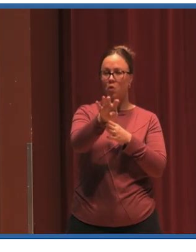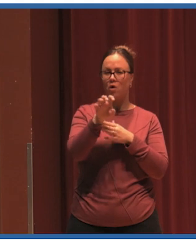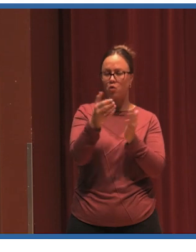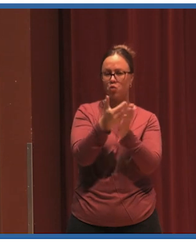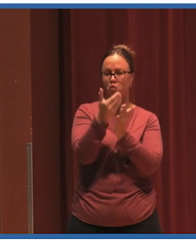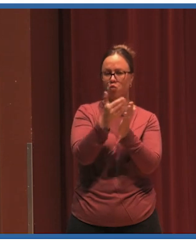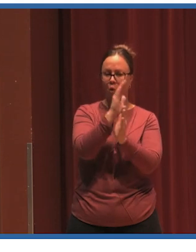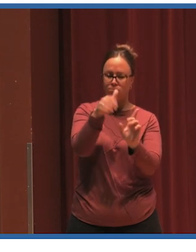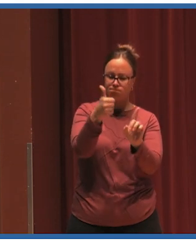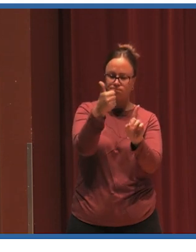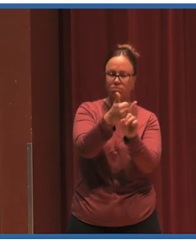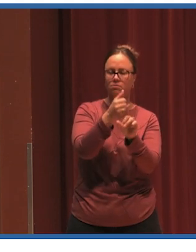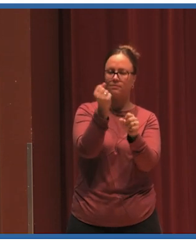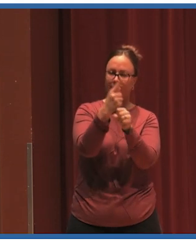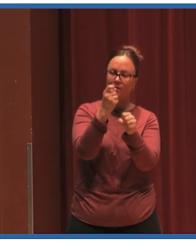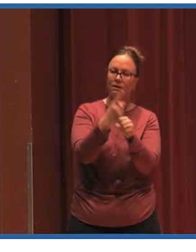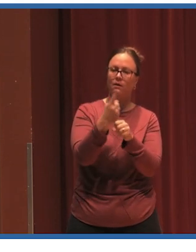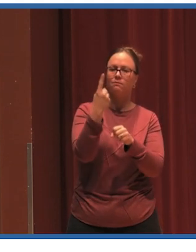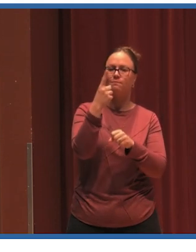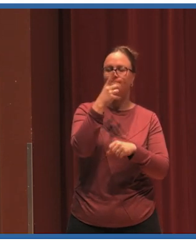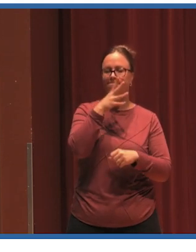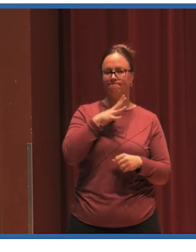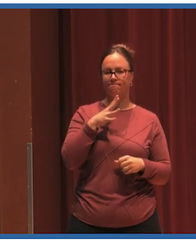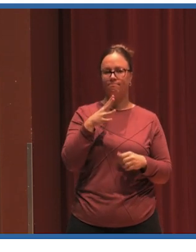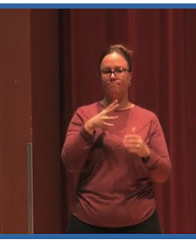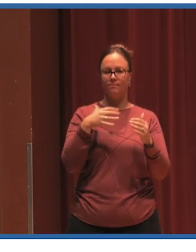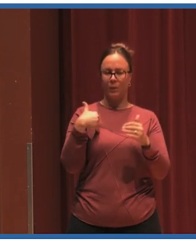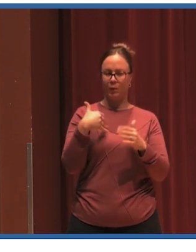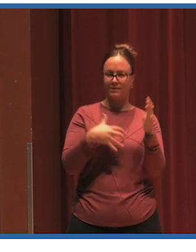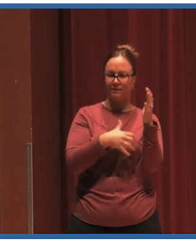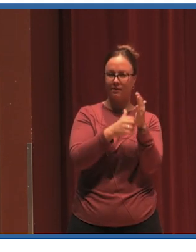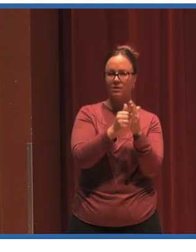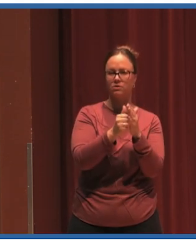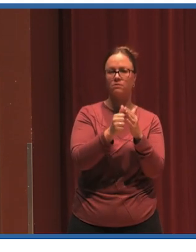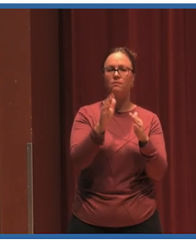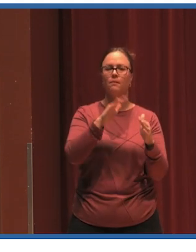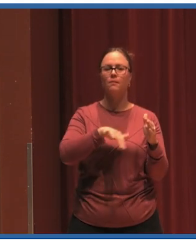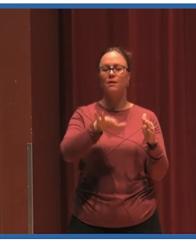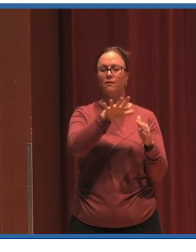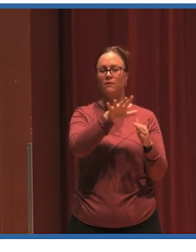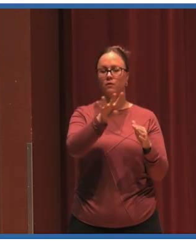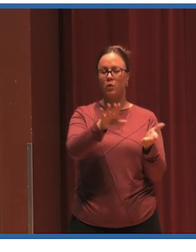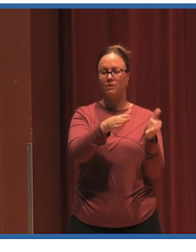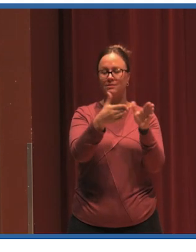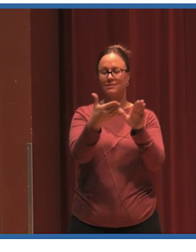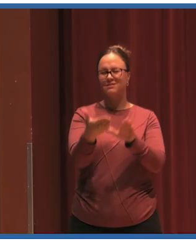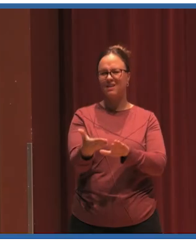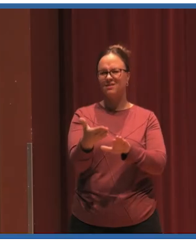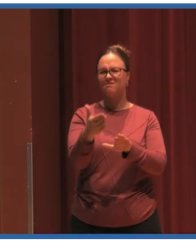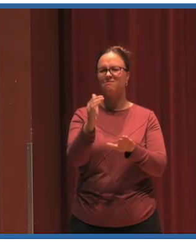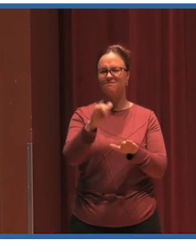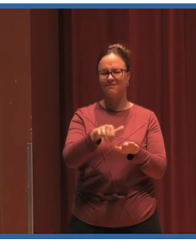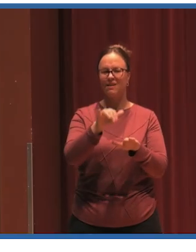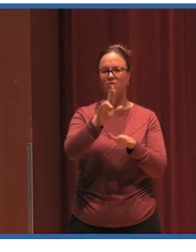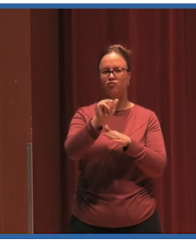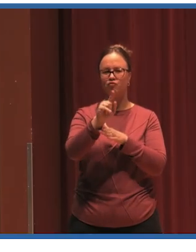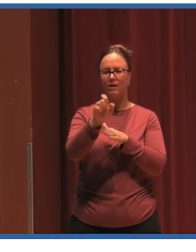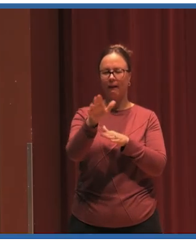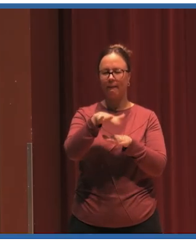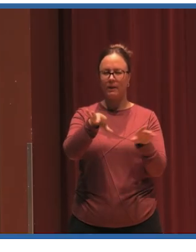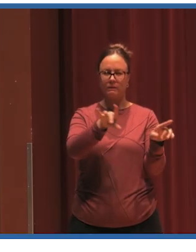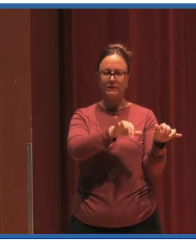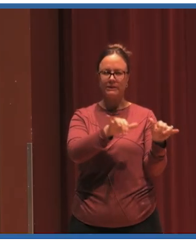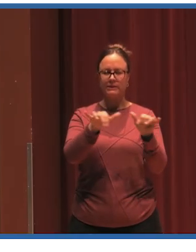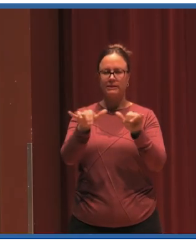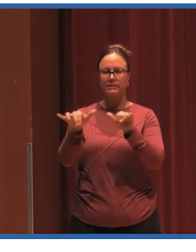of female breast cancer here in Polk County, and about 54 deaths on average. That rate is about the same, that death rate is about